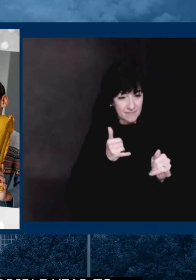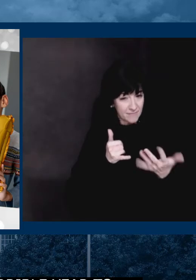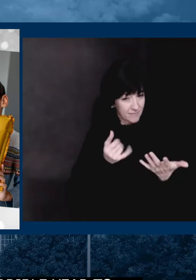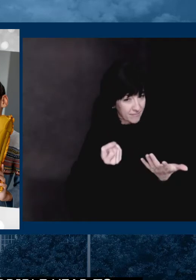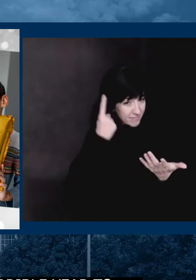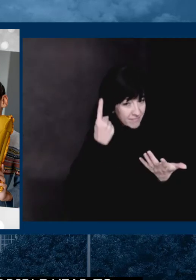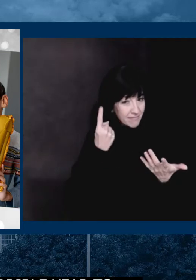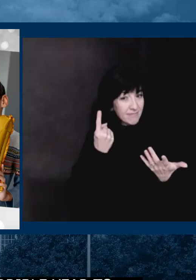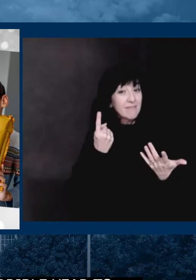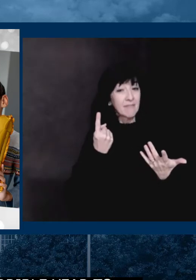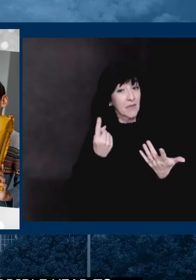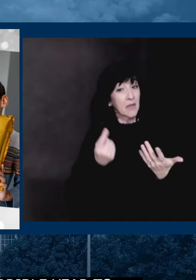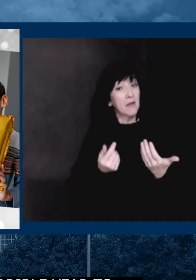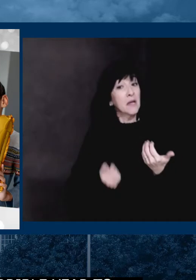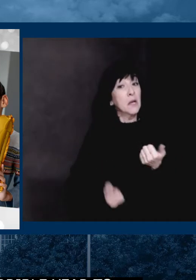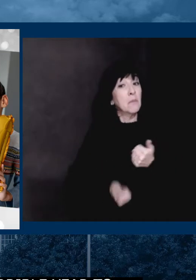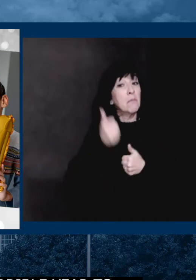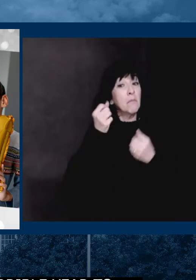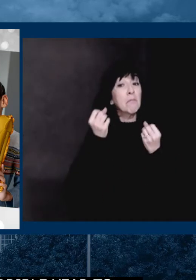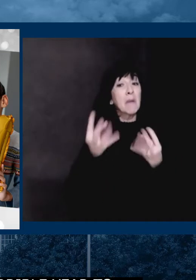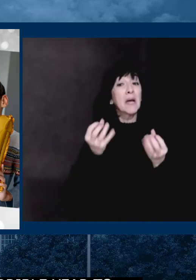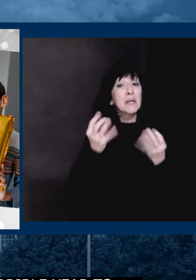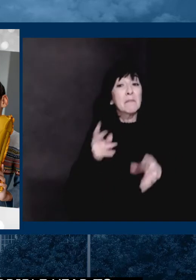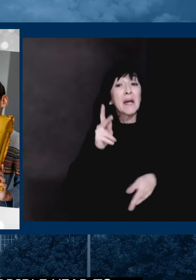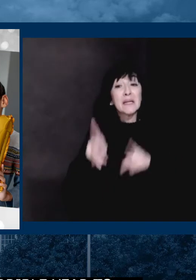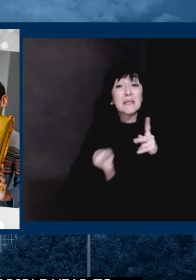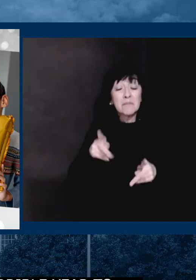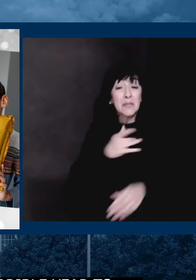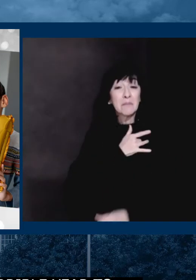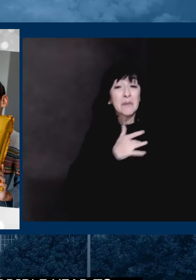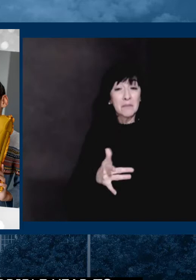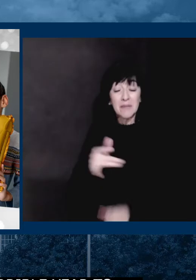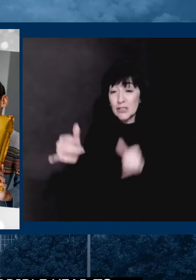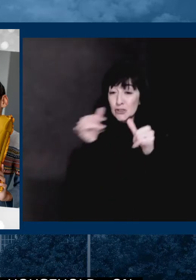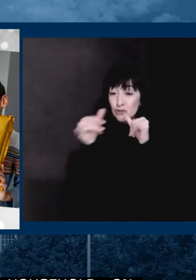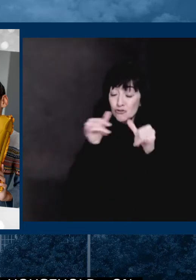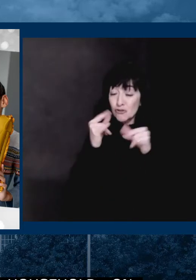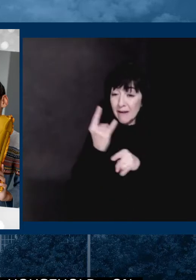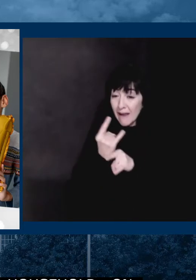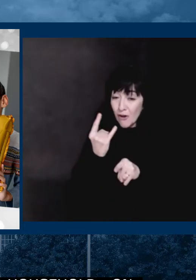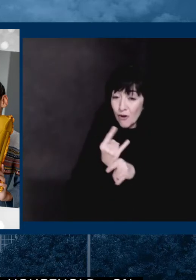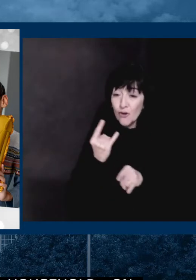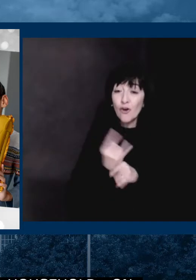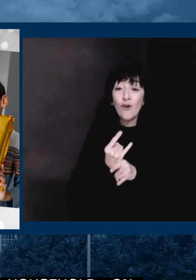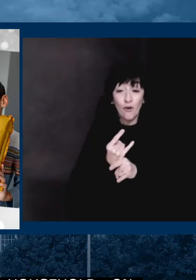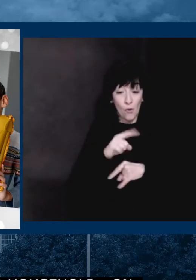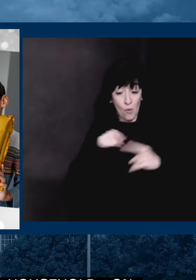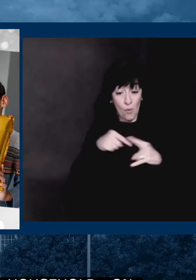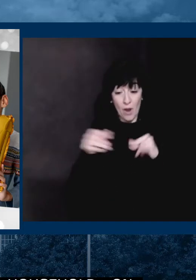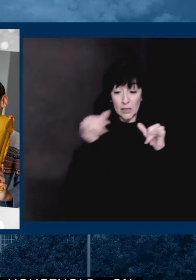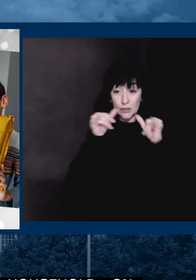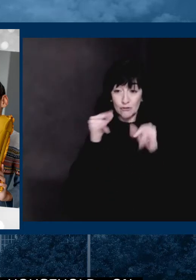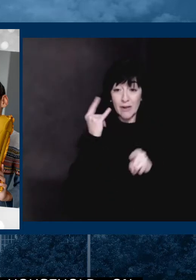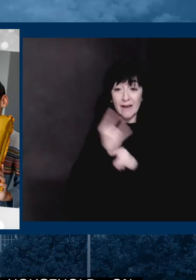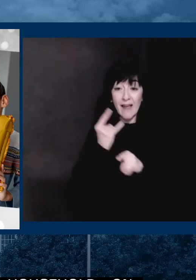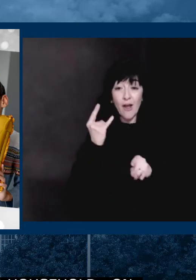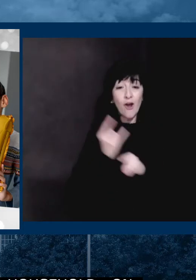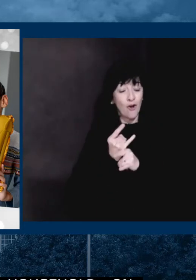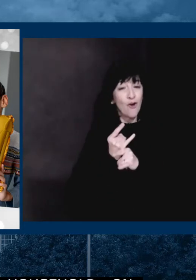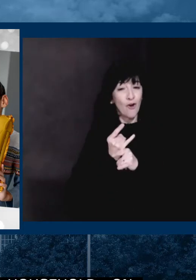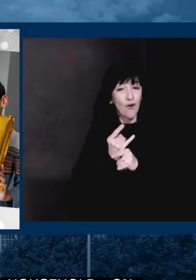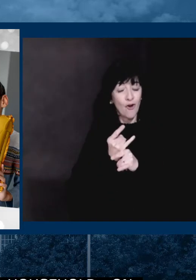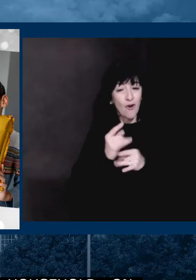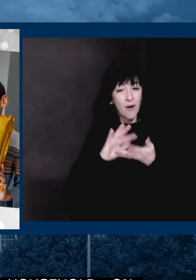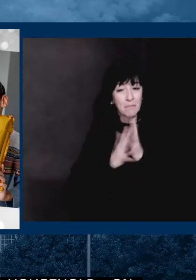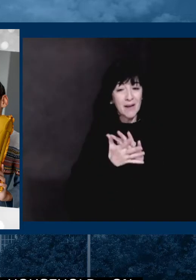alcohol tends to make people less likely to follow social distancing rules. So as we have seen from our own data, house